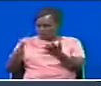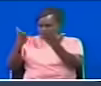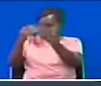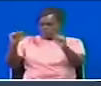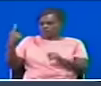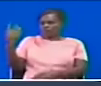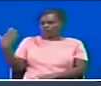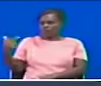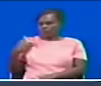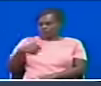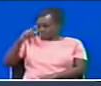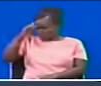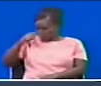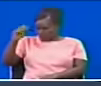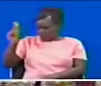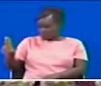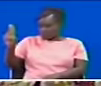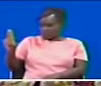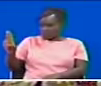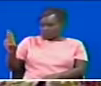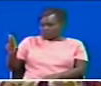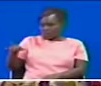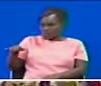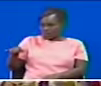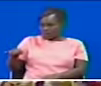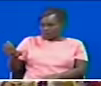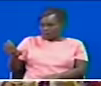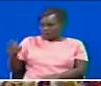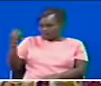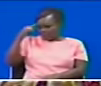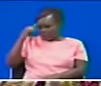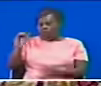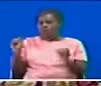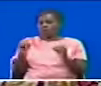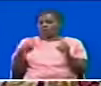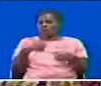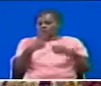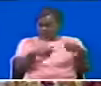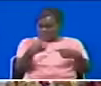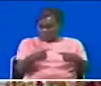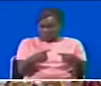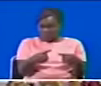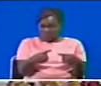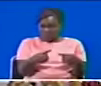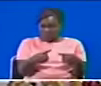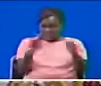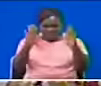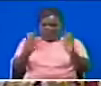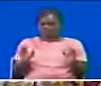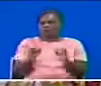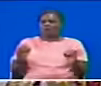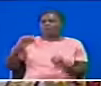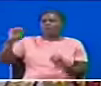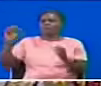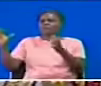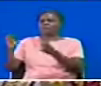one thing I have respected Uhuru. He does not mind when it is development, regardless of the political parties